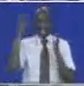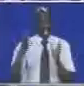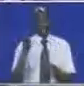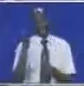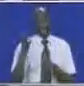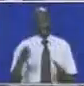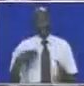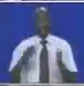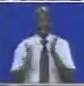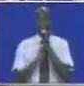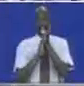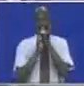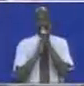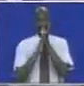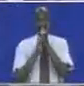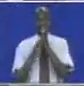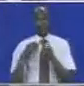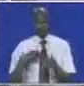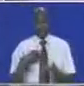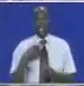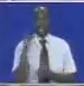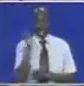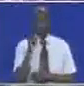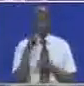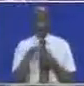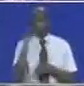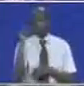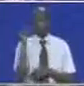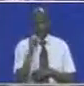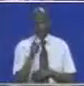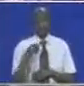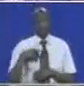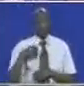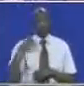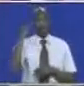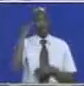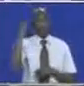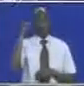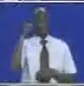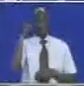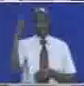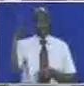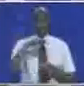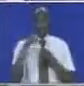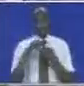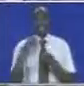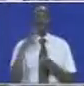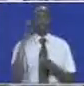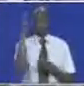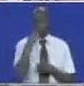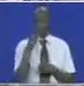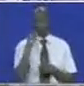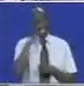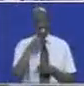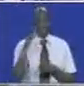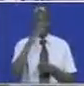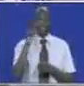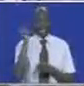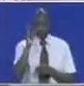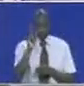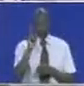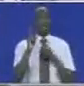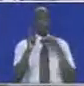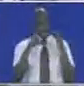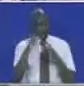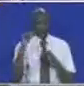It's like I was going to Nairobi. Nobody, you know, Nairobi was just this imaginary place, like beautiful, nice place. So I said I was